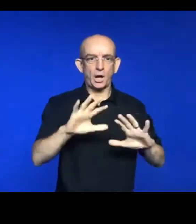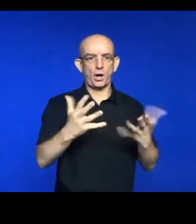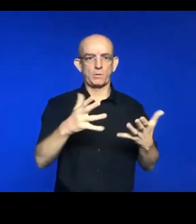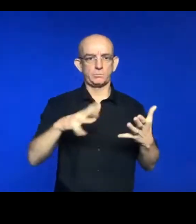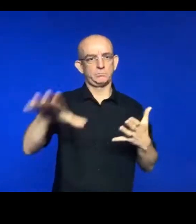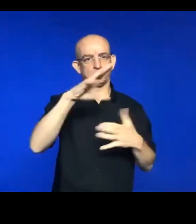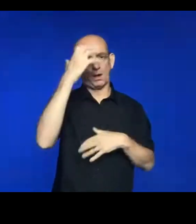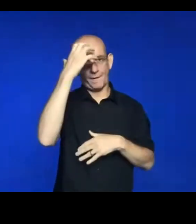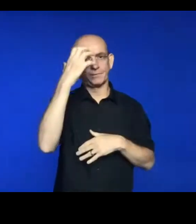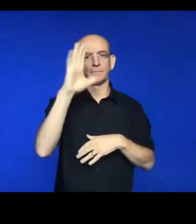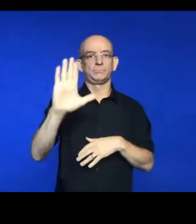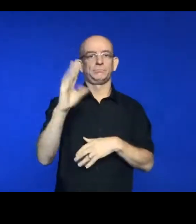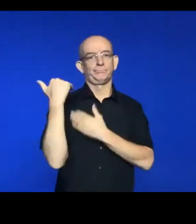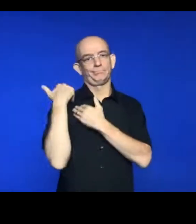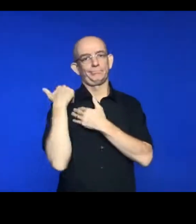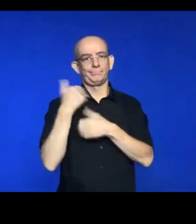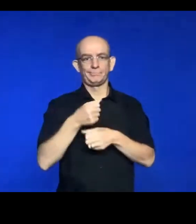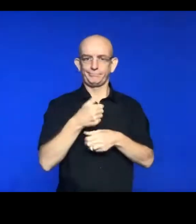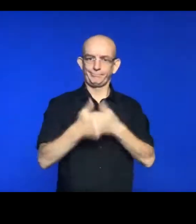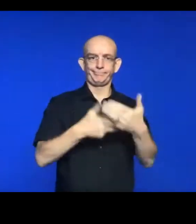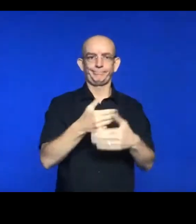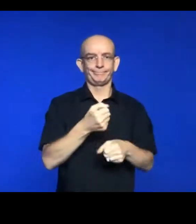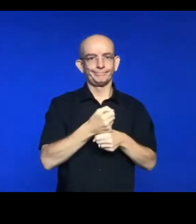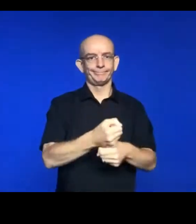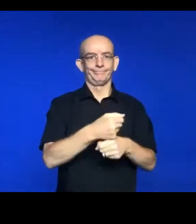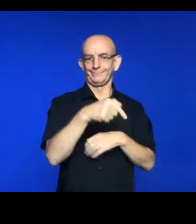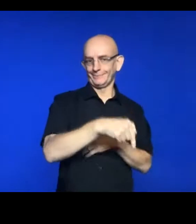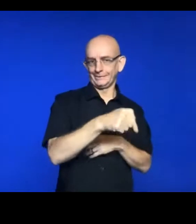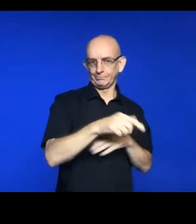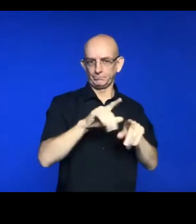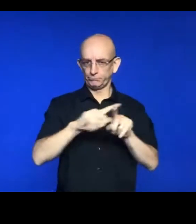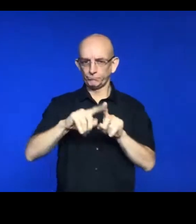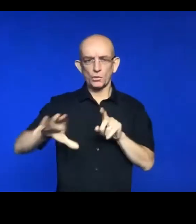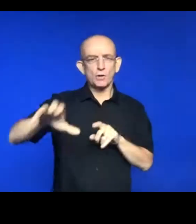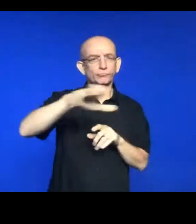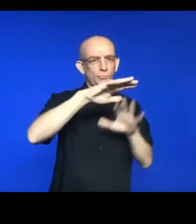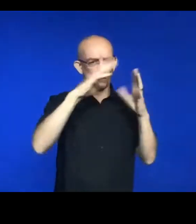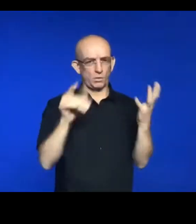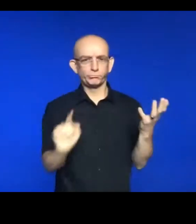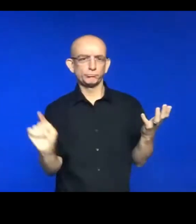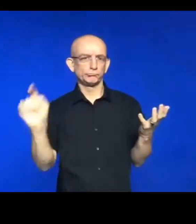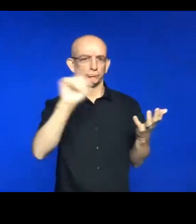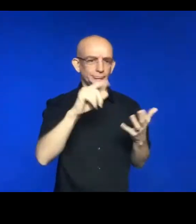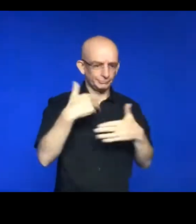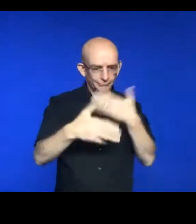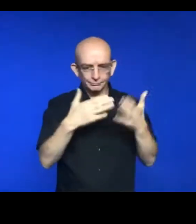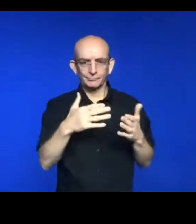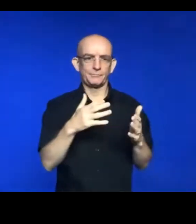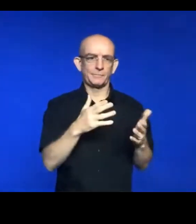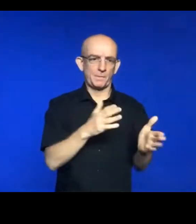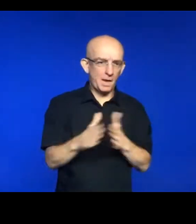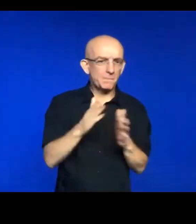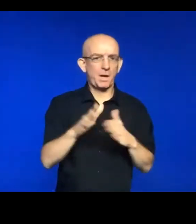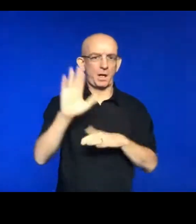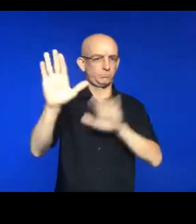been developing action plans for the response. And these are action plans at